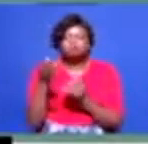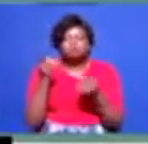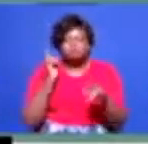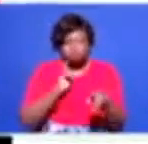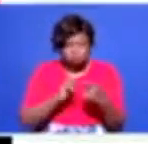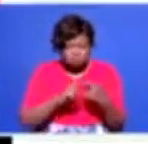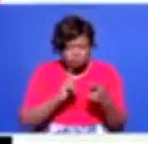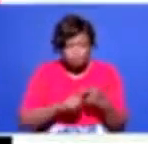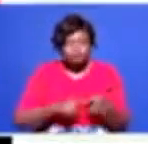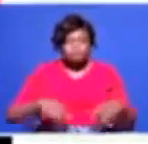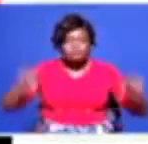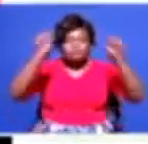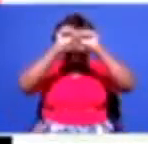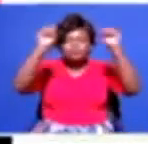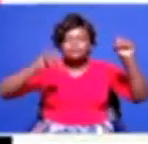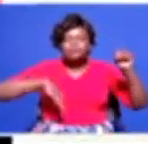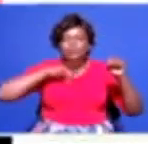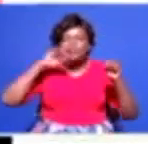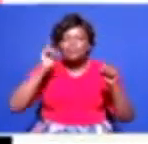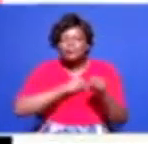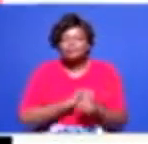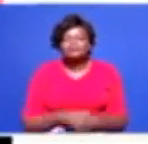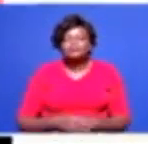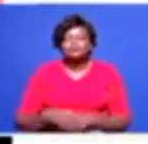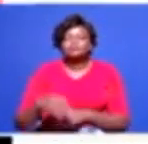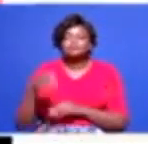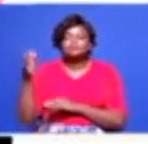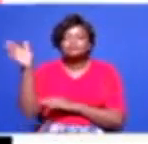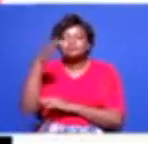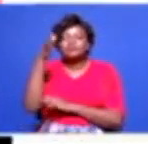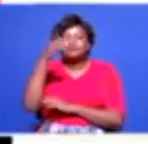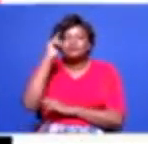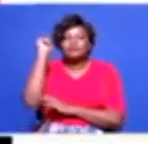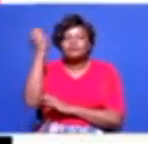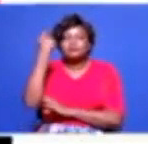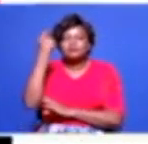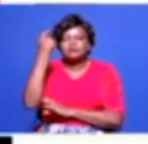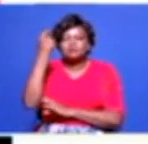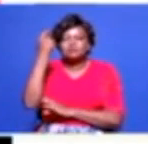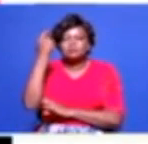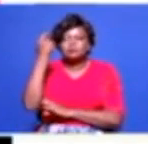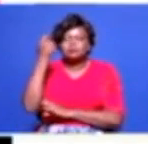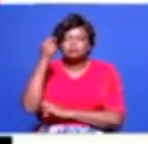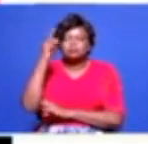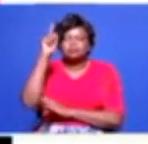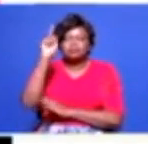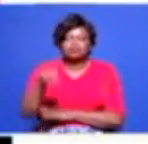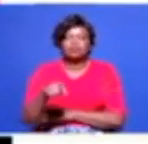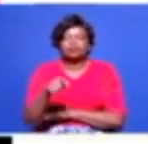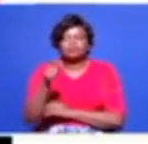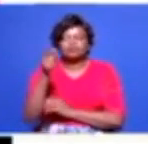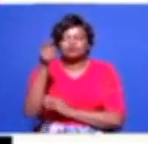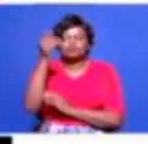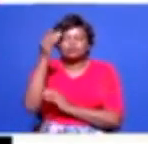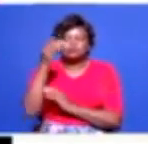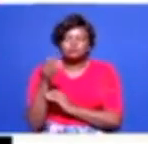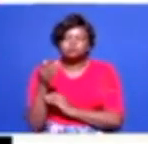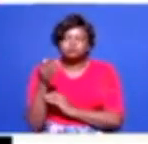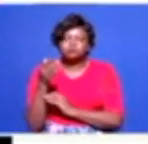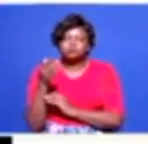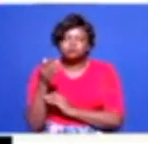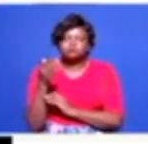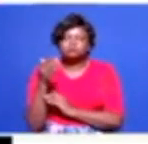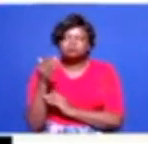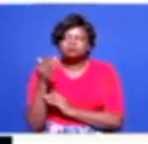kwa taadhima. That the flag of the Republic of Kenya shall be flown at half mast